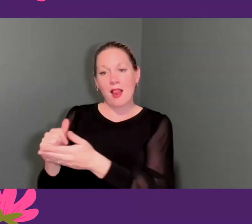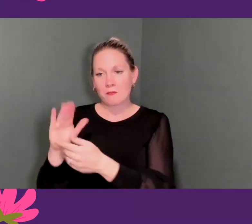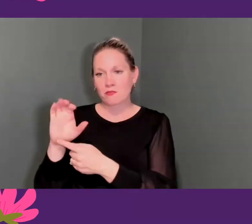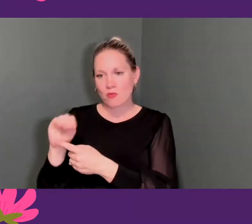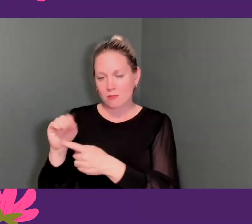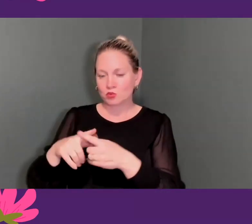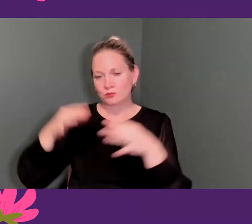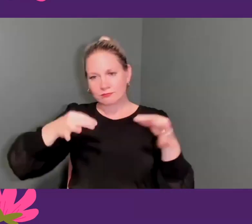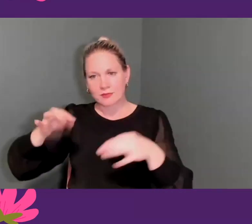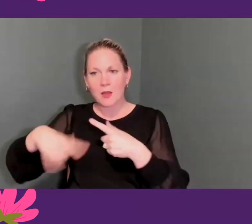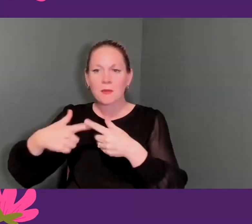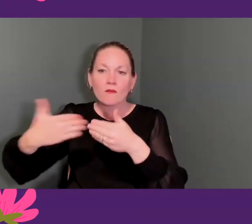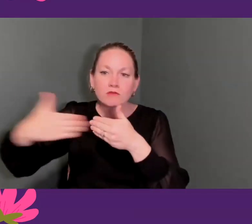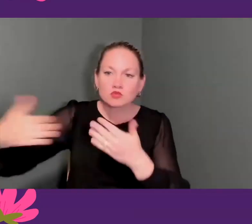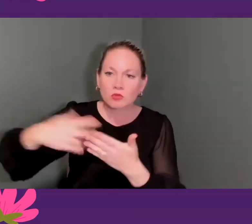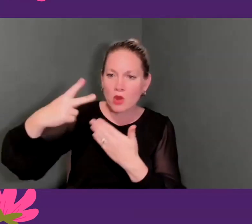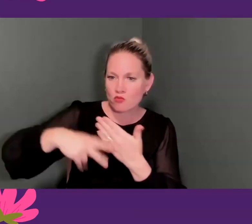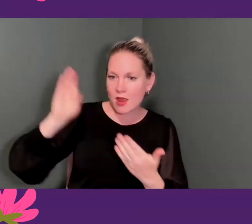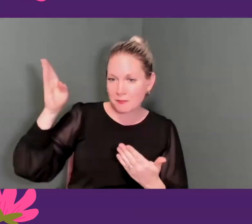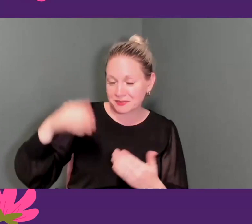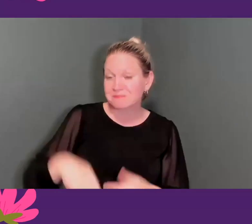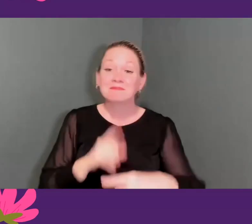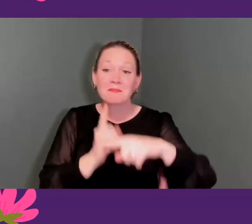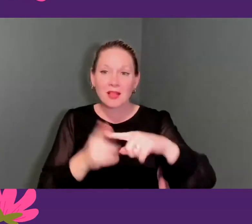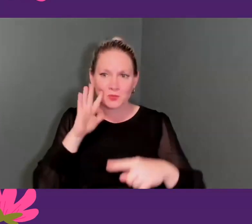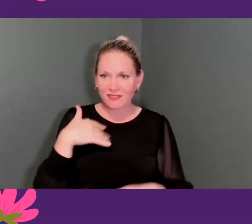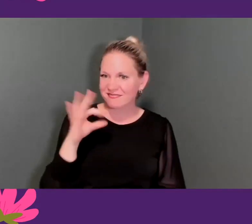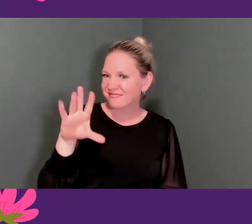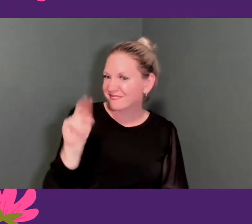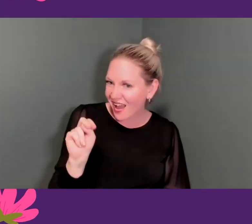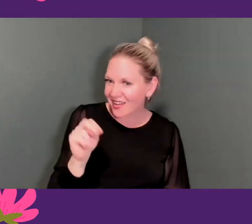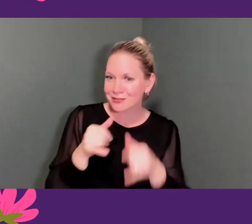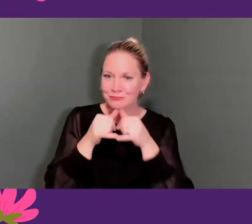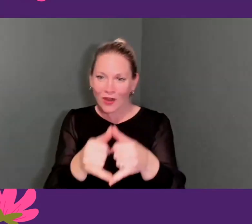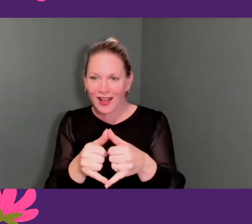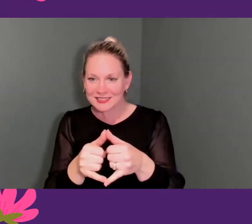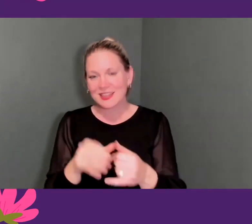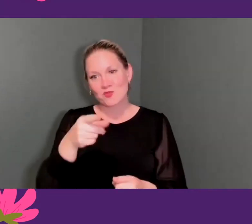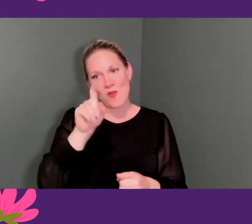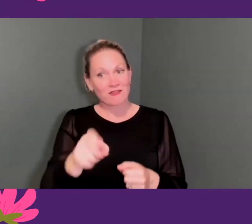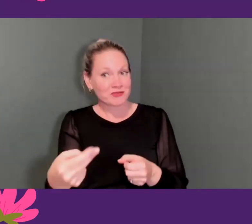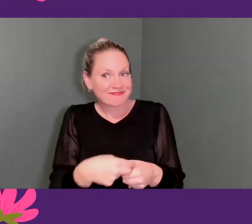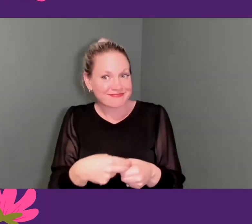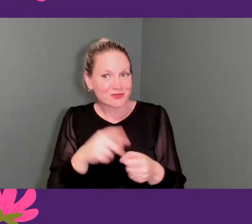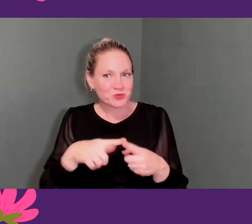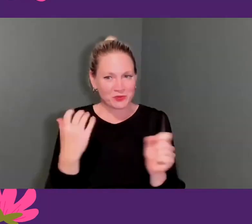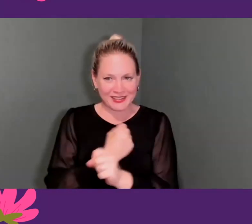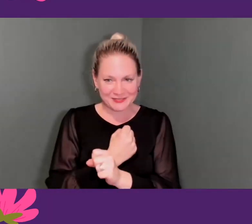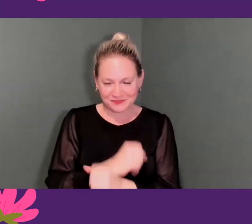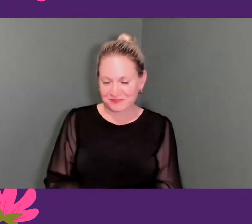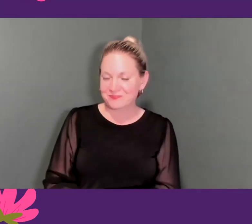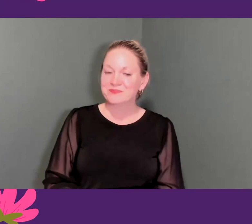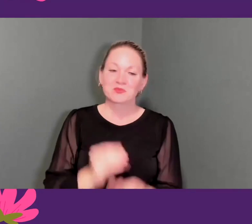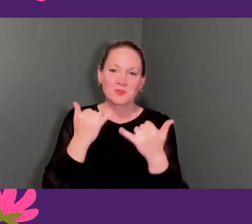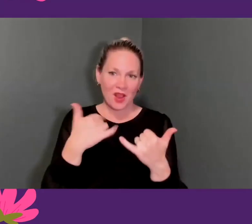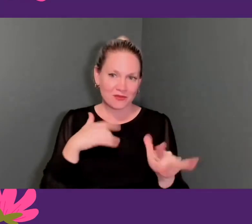well. And there'll be some fun prize giveaways, and you have to be present to win. So I look forward to this conversation. And it's now my